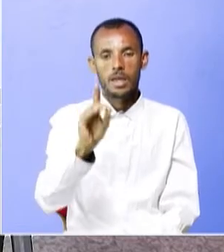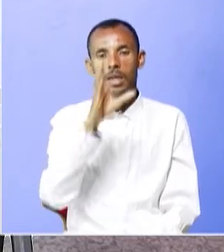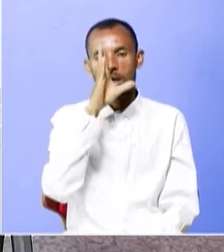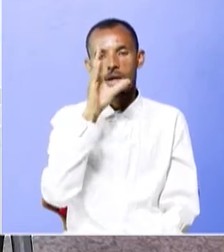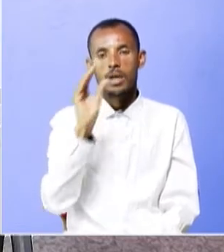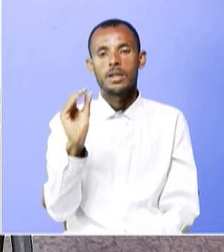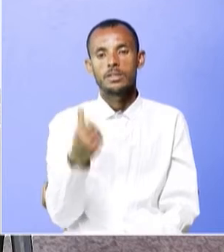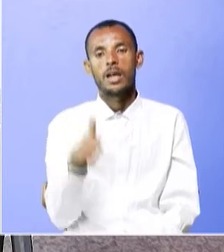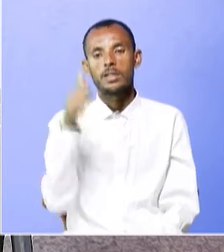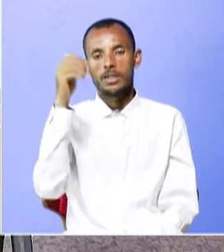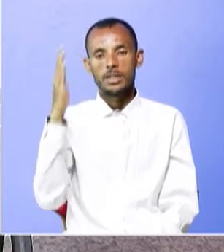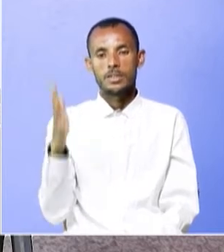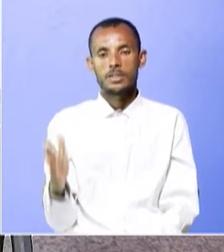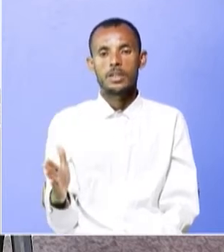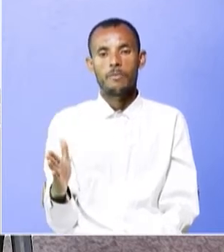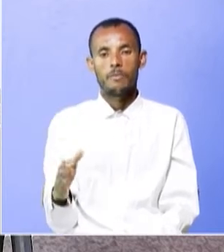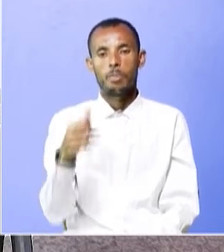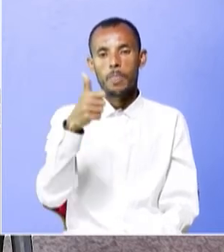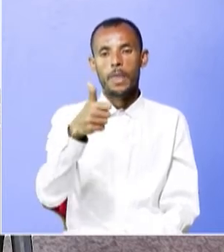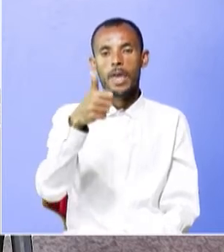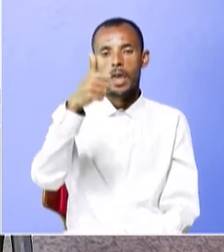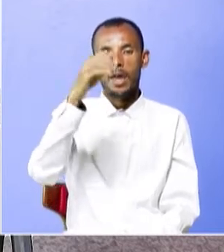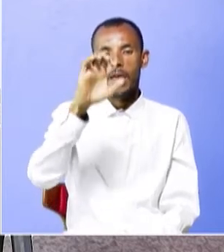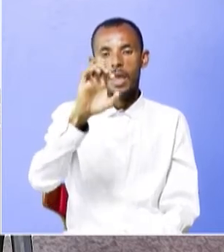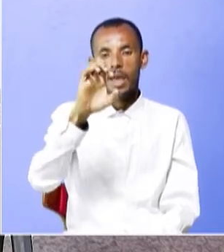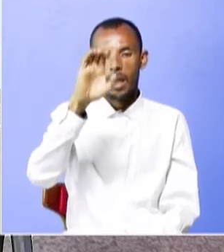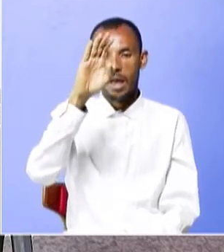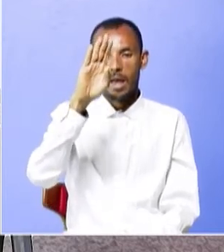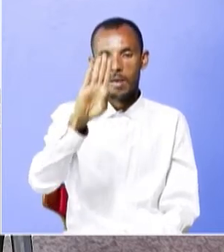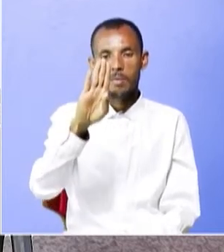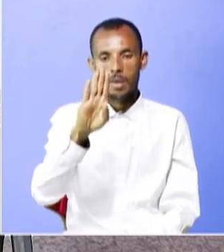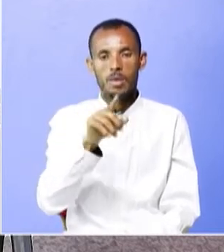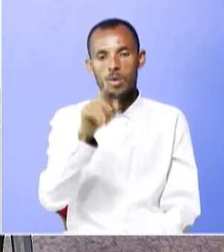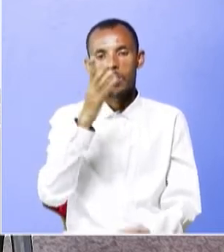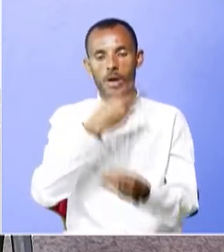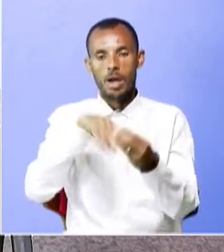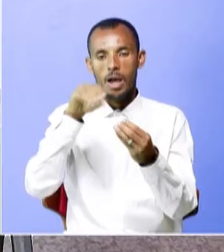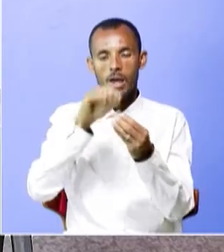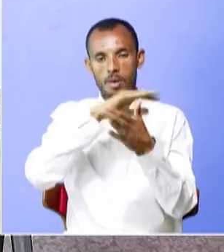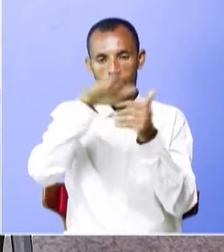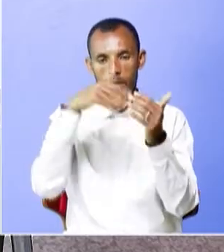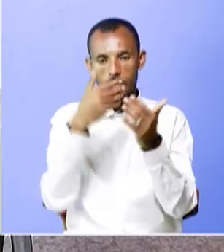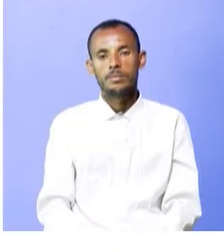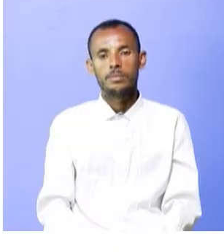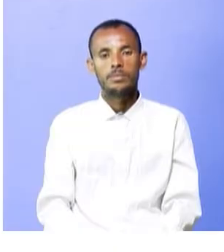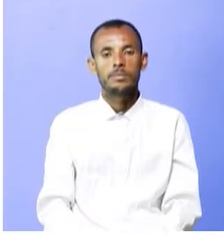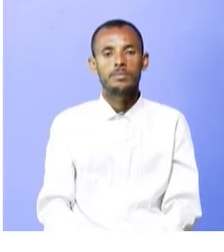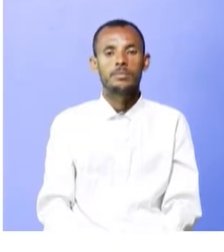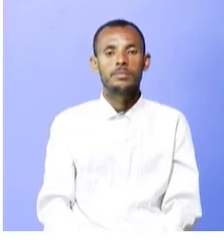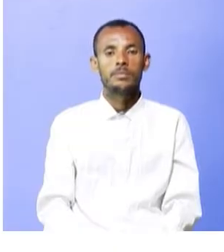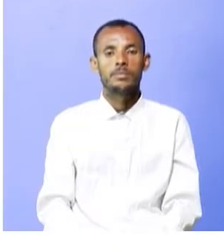and the other side AEB. Okay, so you add all these areas.